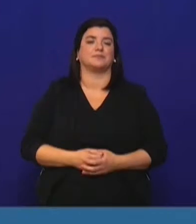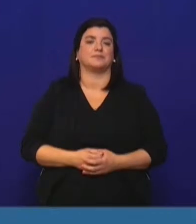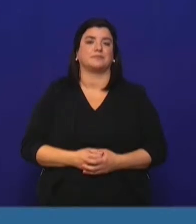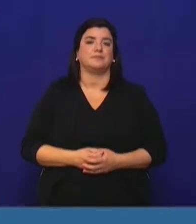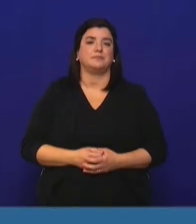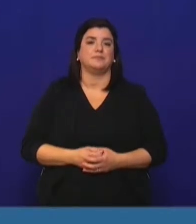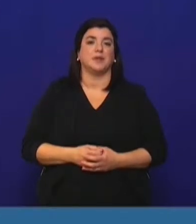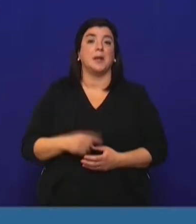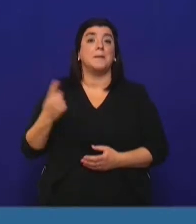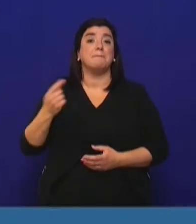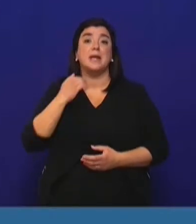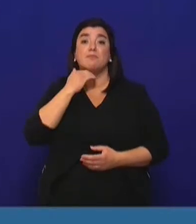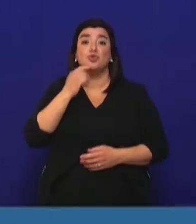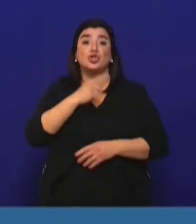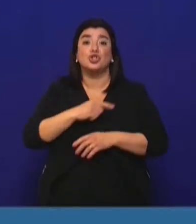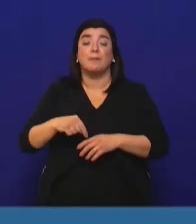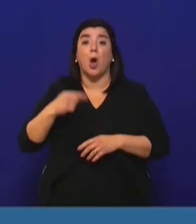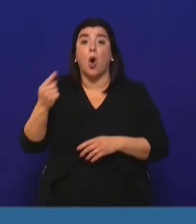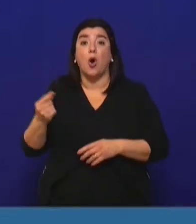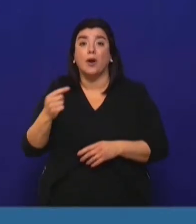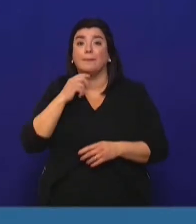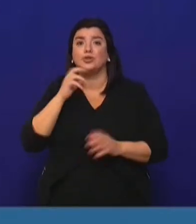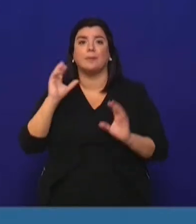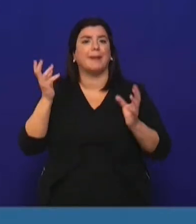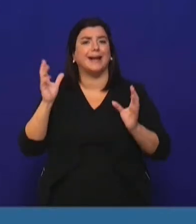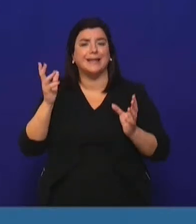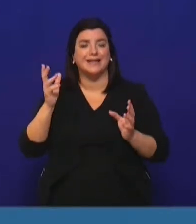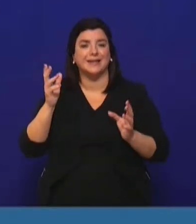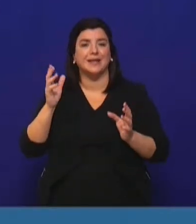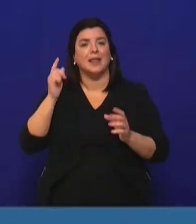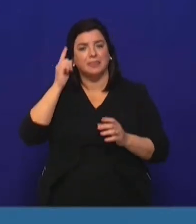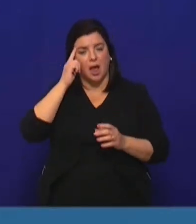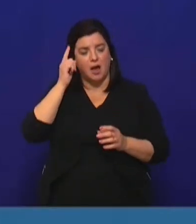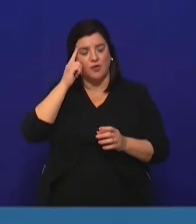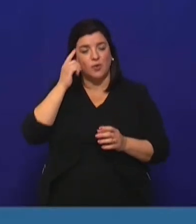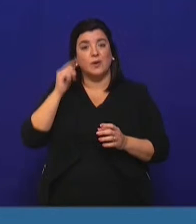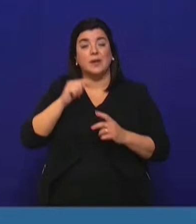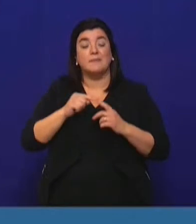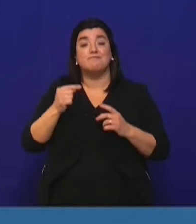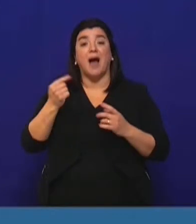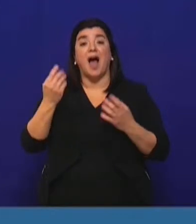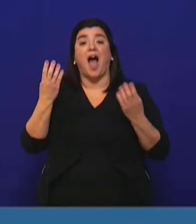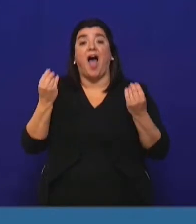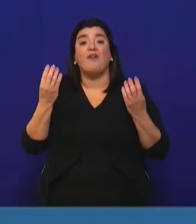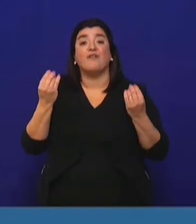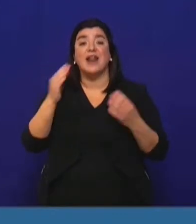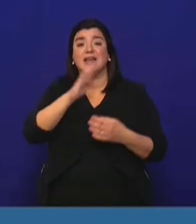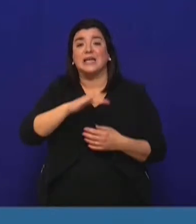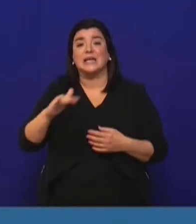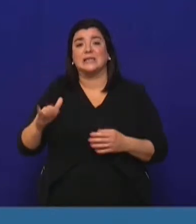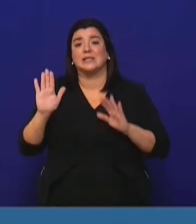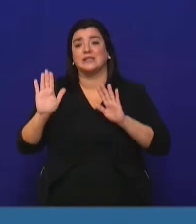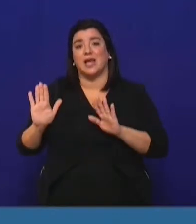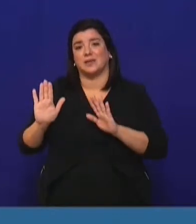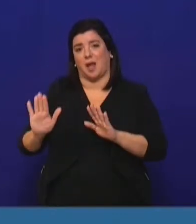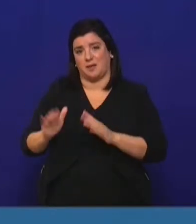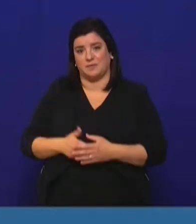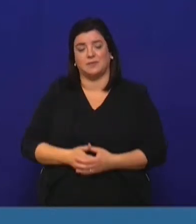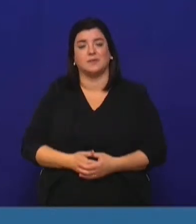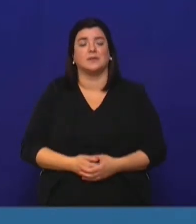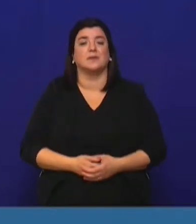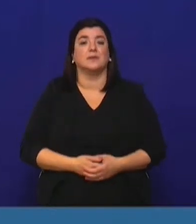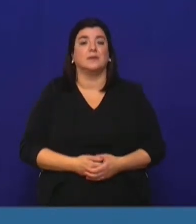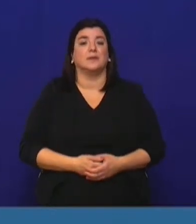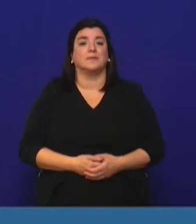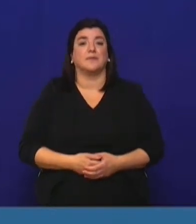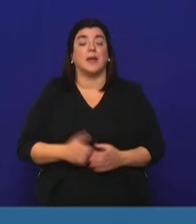l-ġimgħa d-dieħla m'hemmx fejn ċimpluna x'nafu bikom, allura stennew sakemm aħna nkunu qegħdin nibatu għalikom. U importanti ħafna li